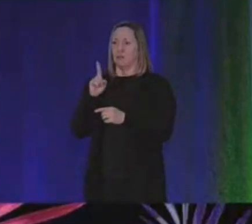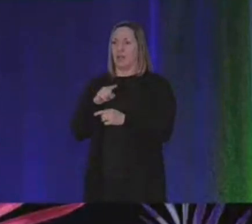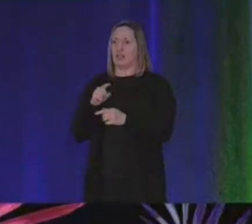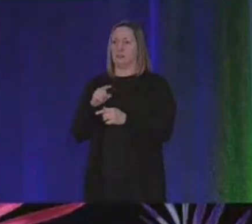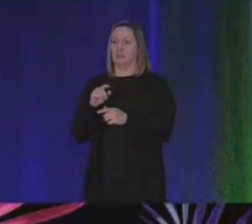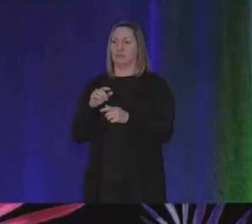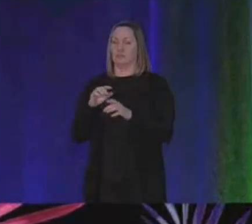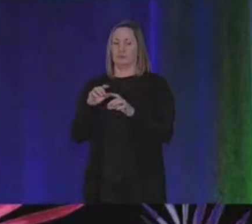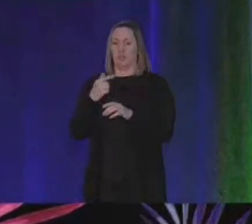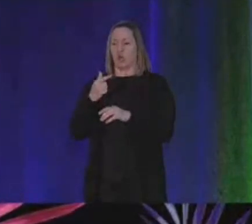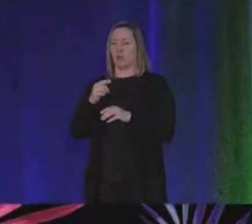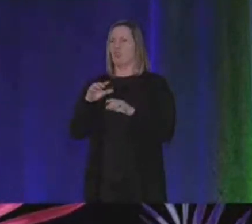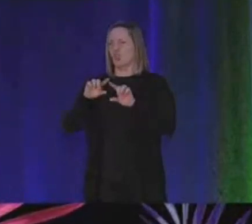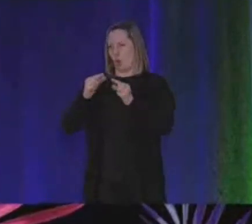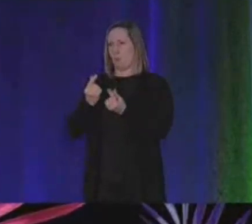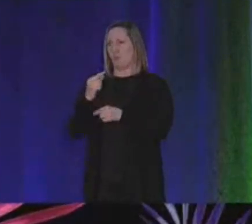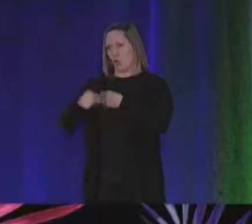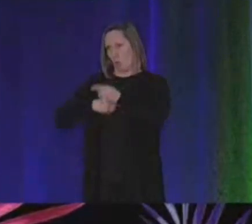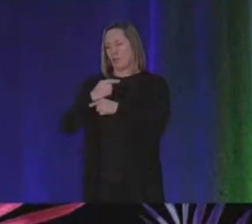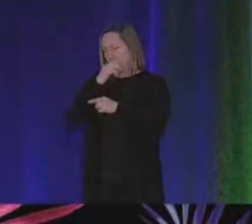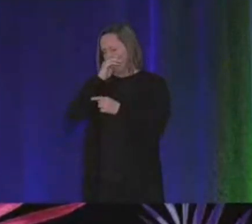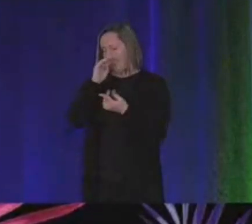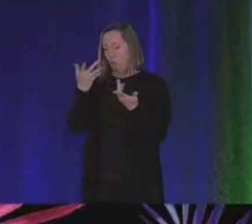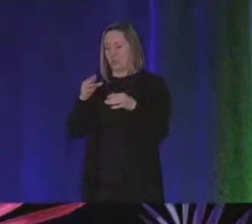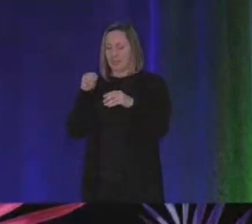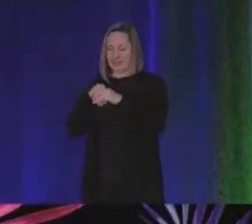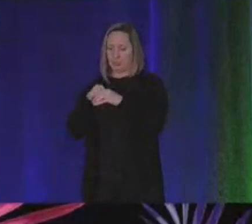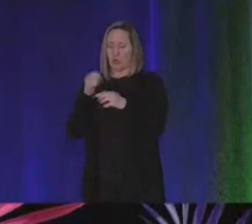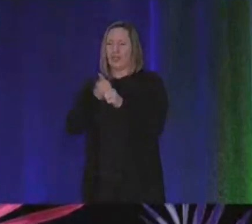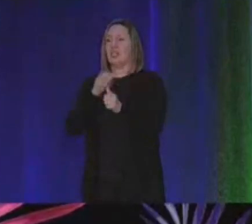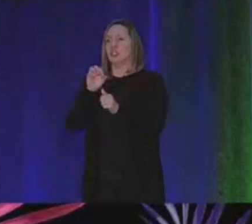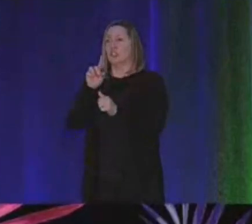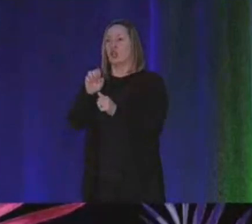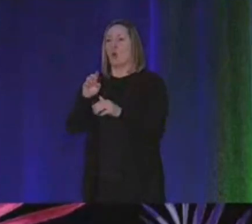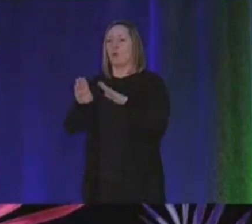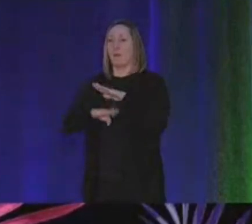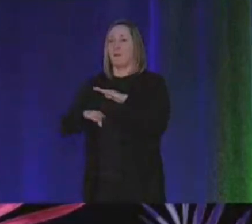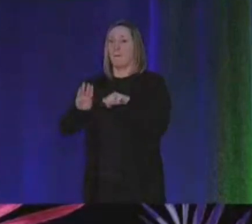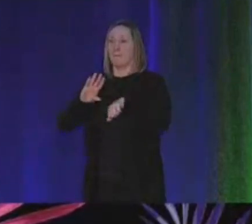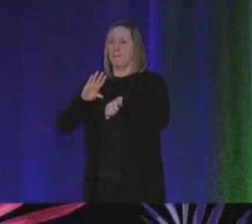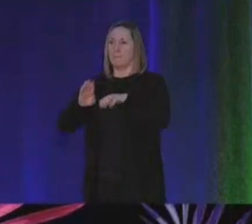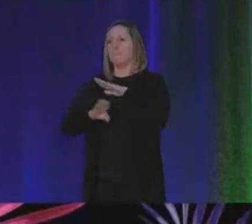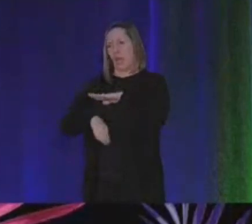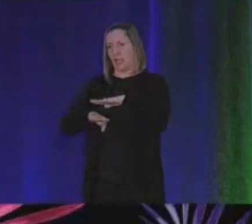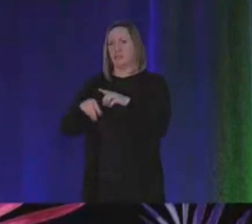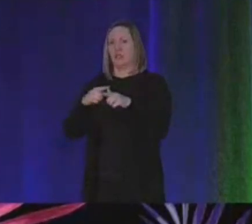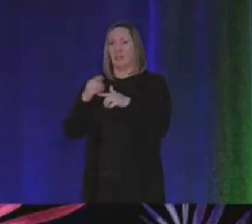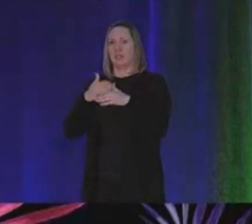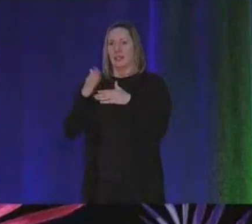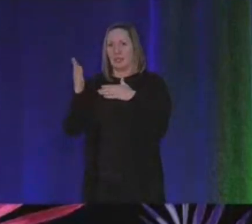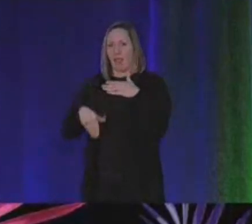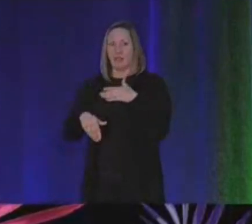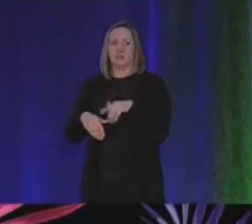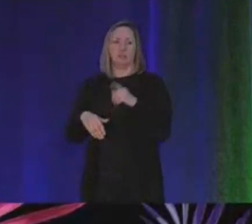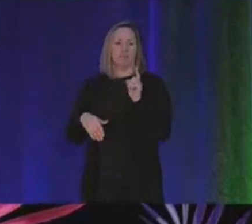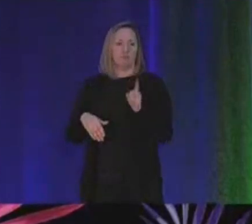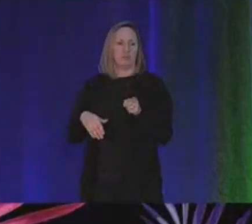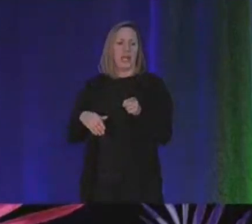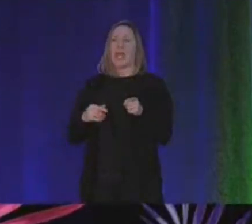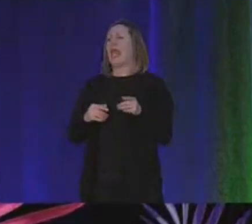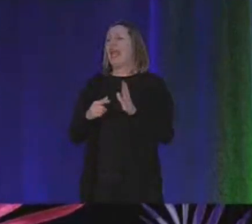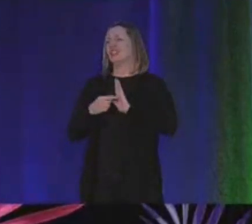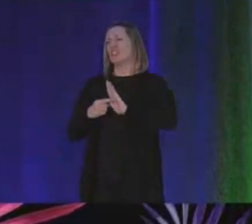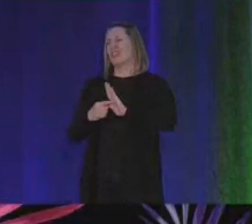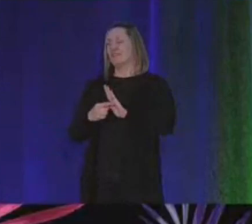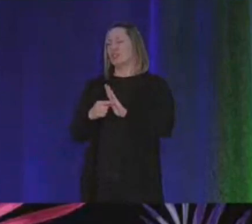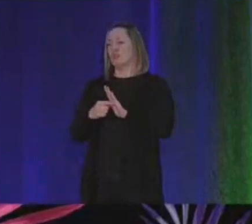And then once it's installed, you just go into each code base and then run analysis command in there. And at the end of analysis, there's it just gives you